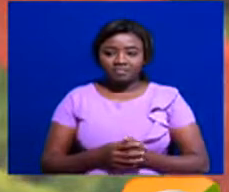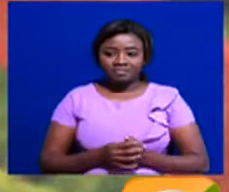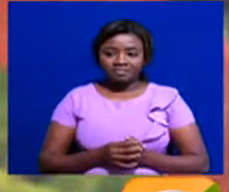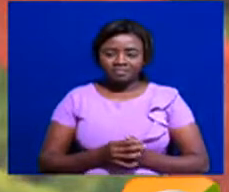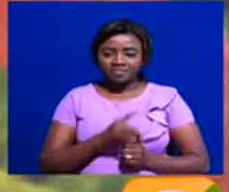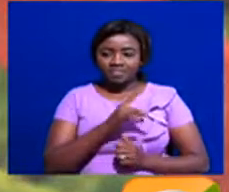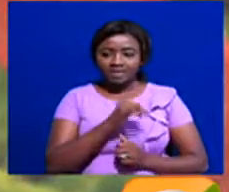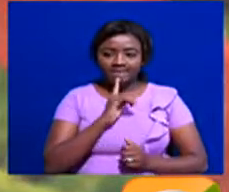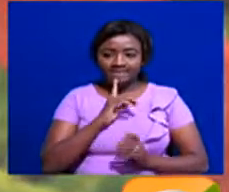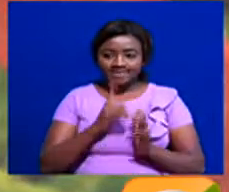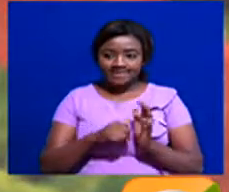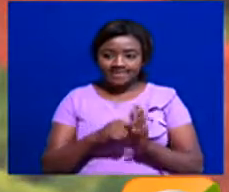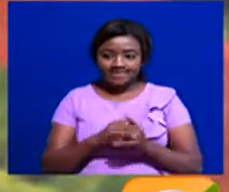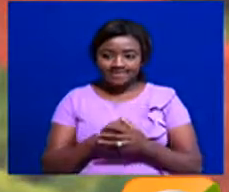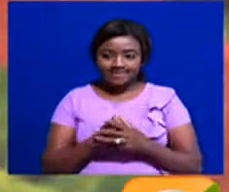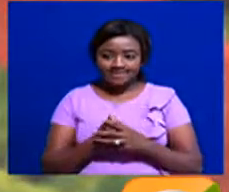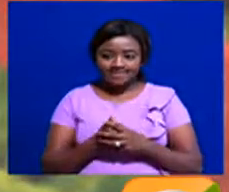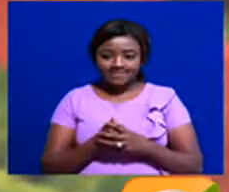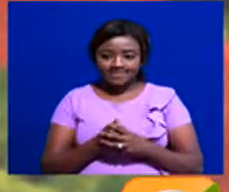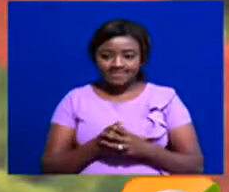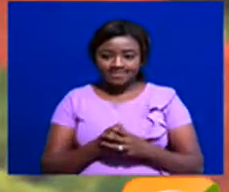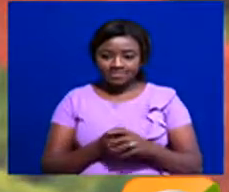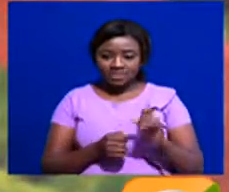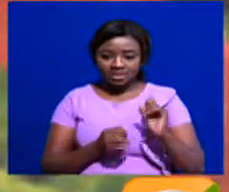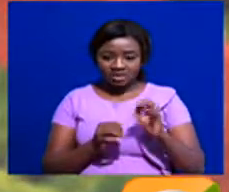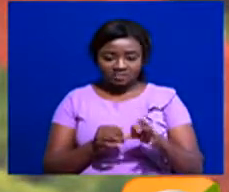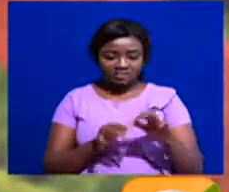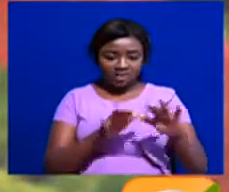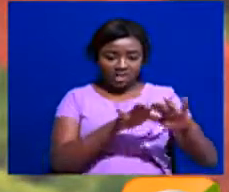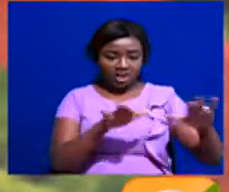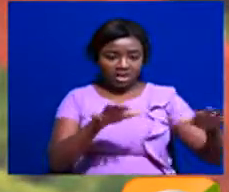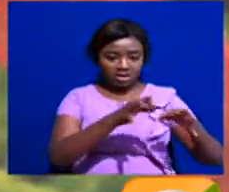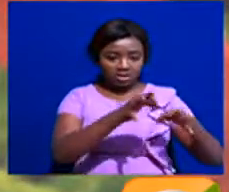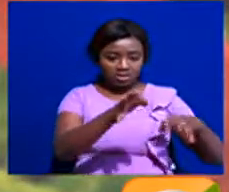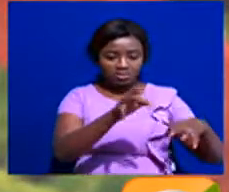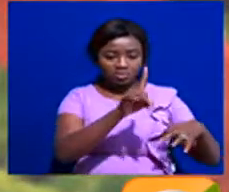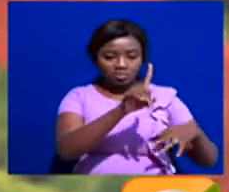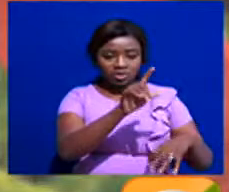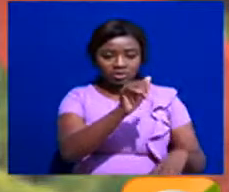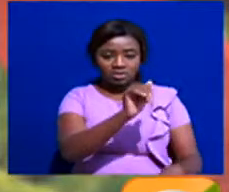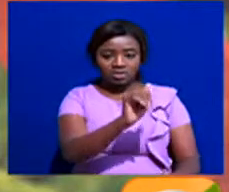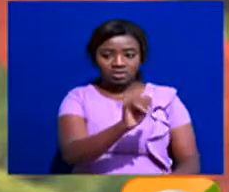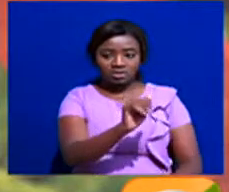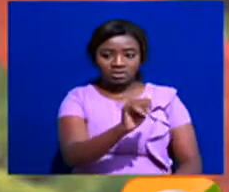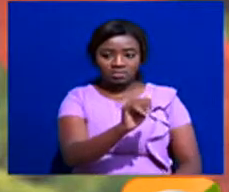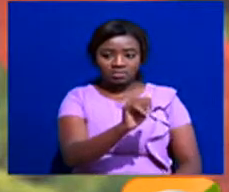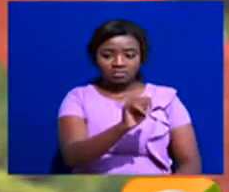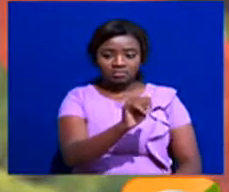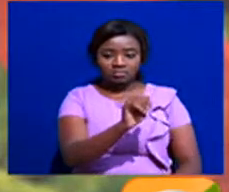say, from an acre. At the maximum, you sell at